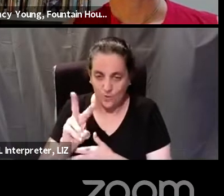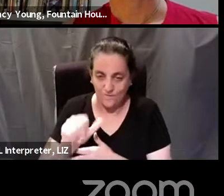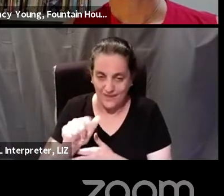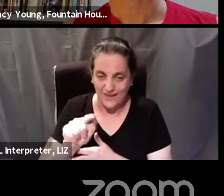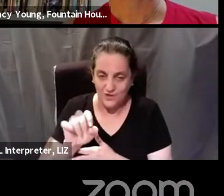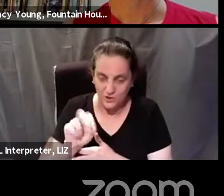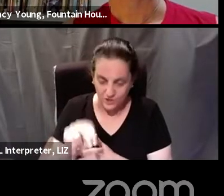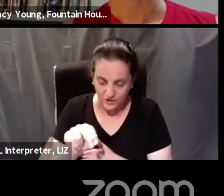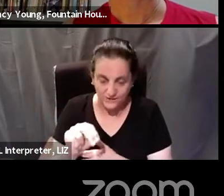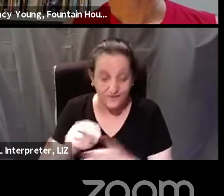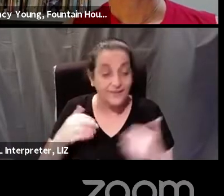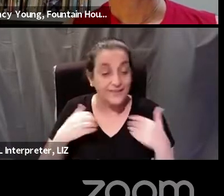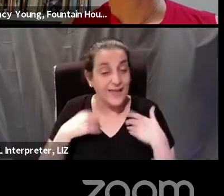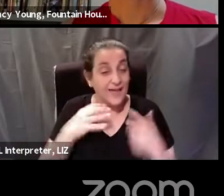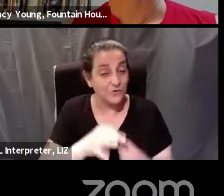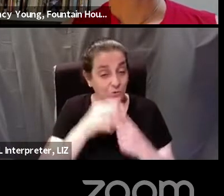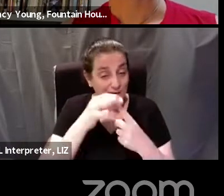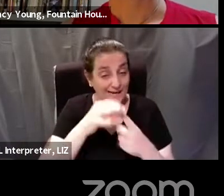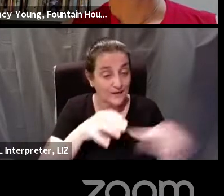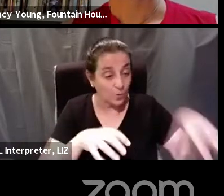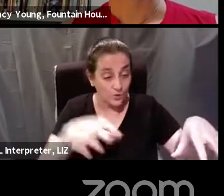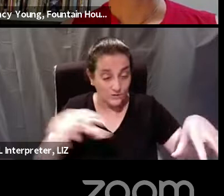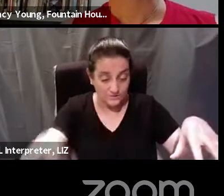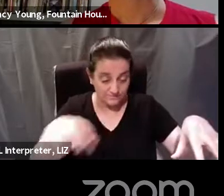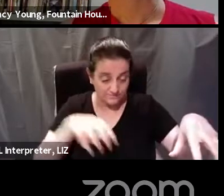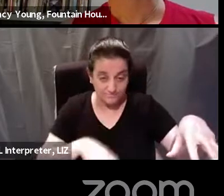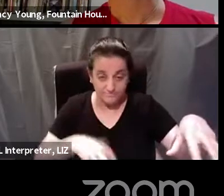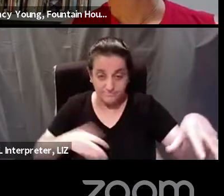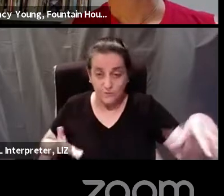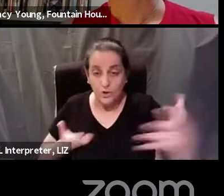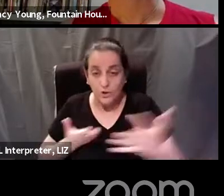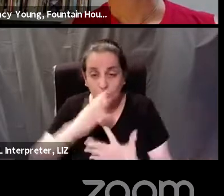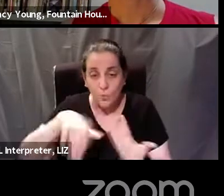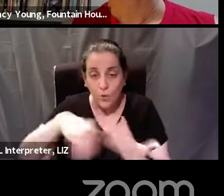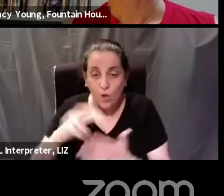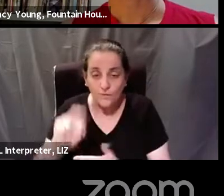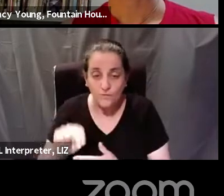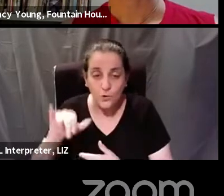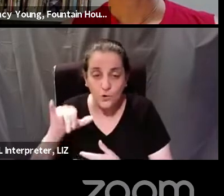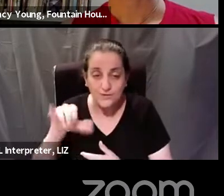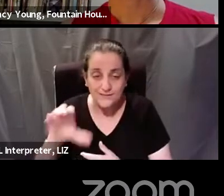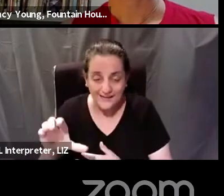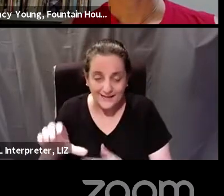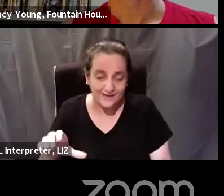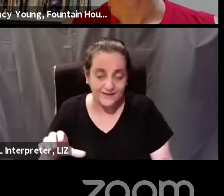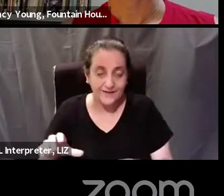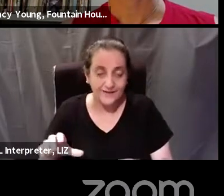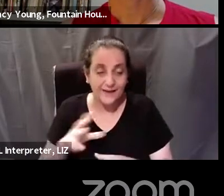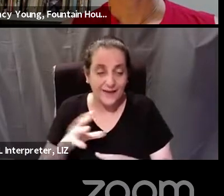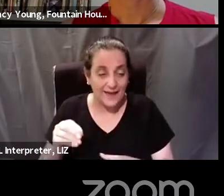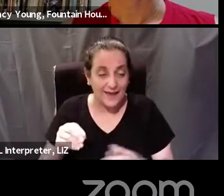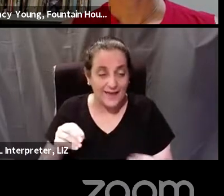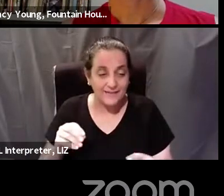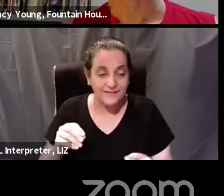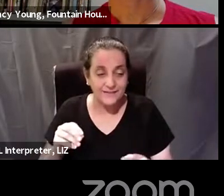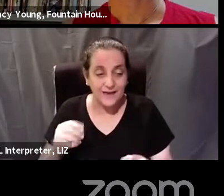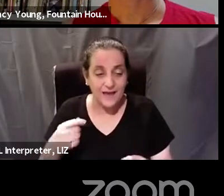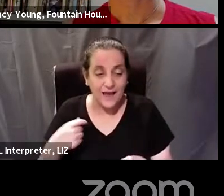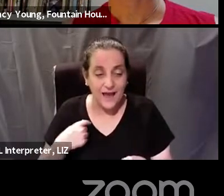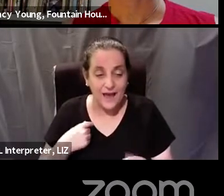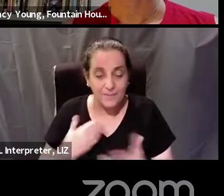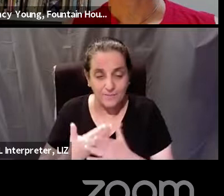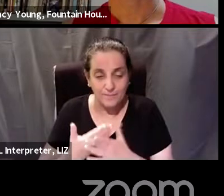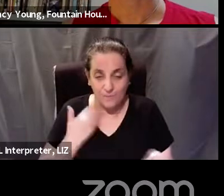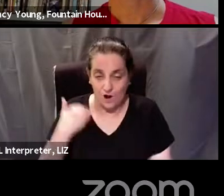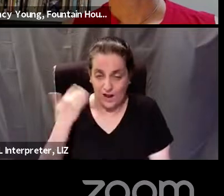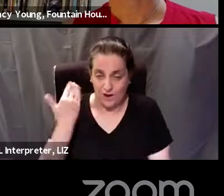community courts set up throughout the city. And I was very familiar with the Red Hook Justice Center before I came to